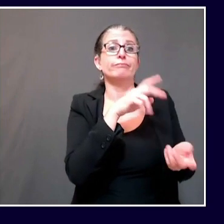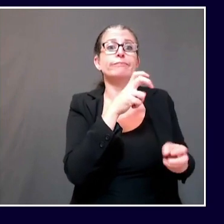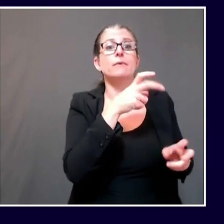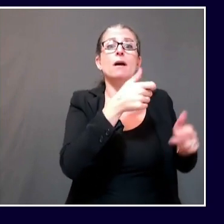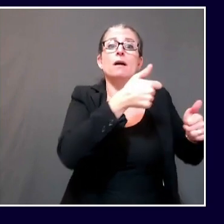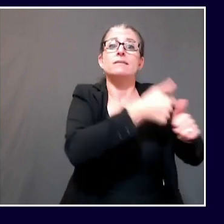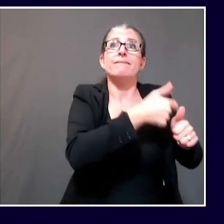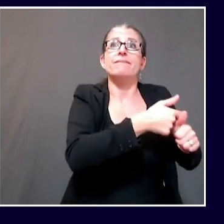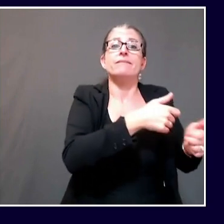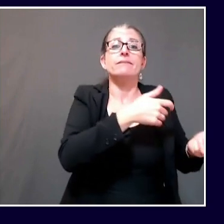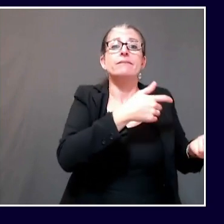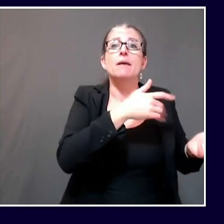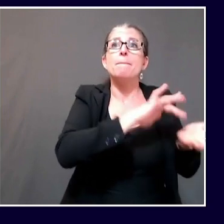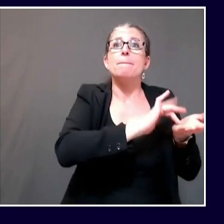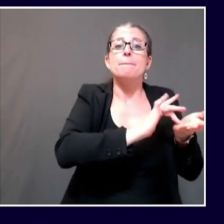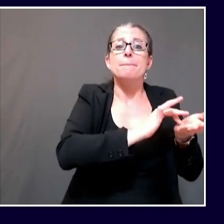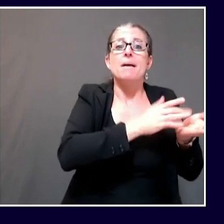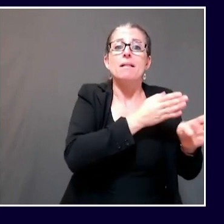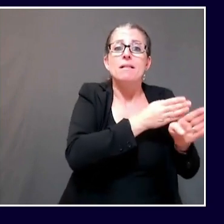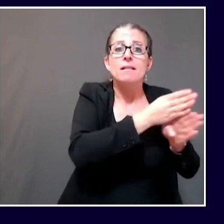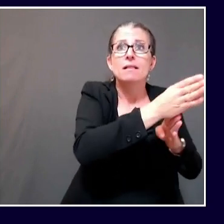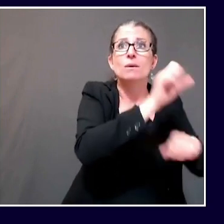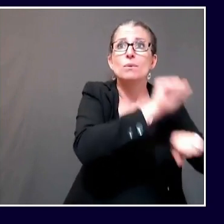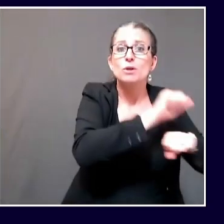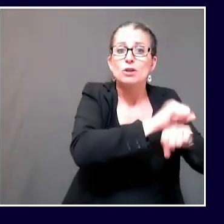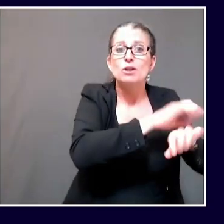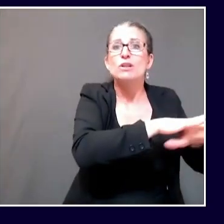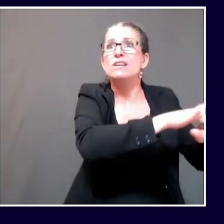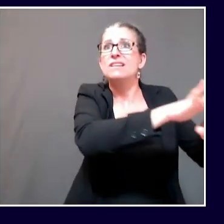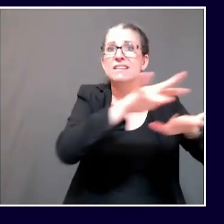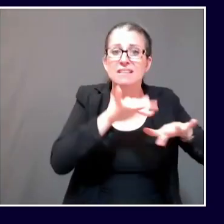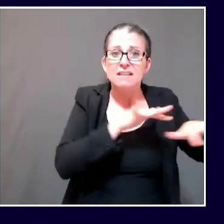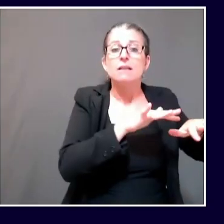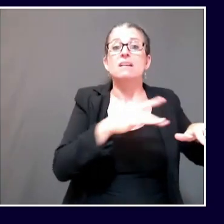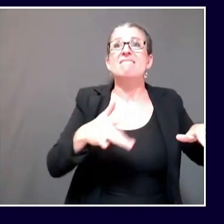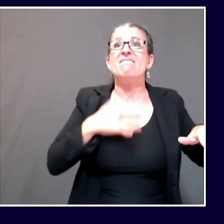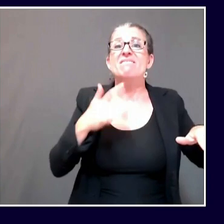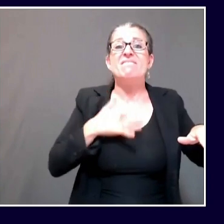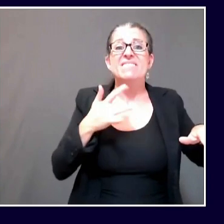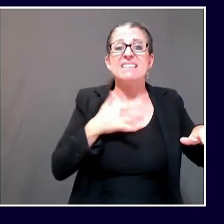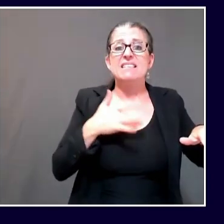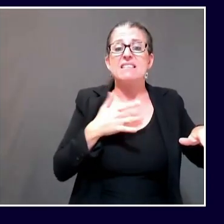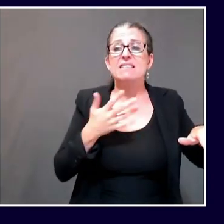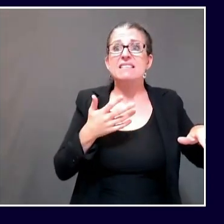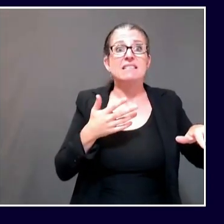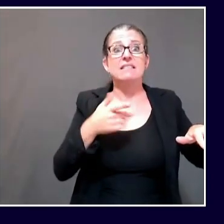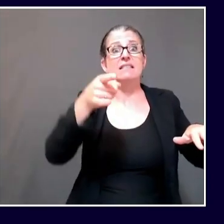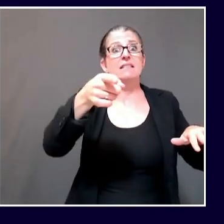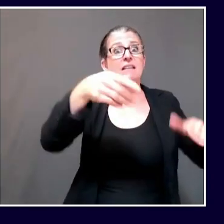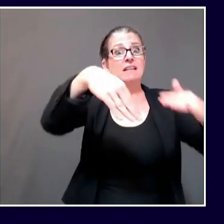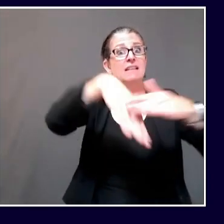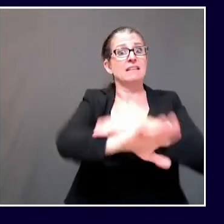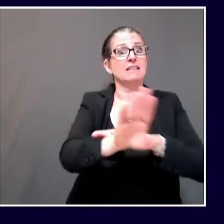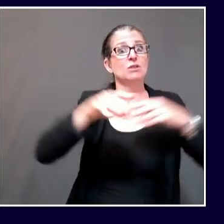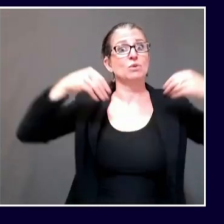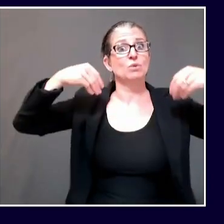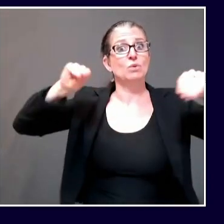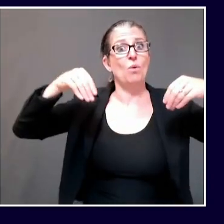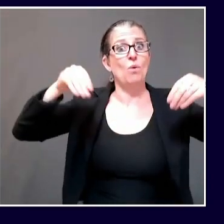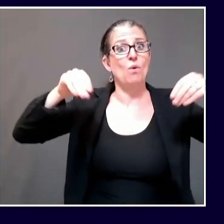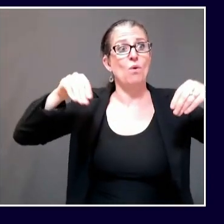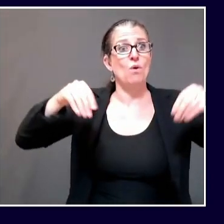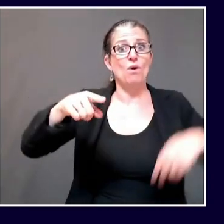risk. Is this something that the Maine CDC agrees with? And I mean, are there going to be consequences for those who break the